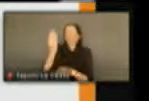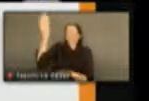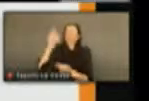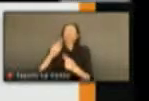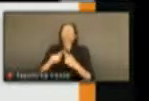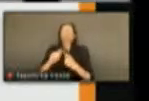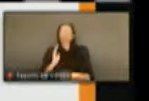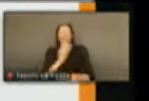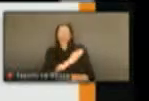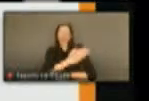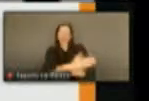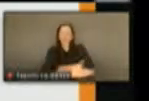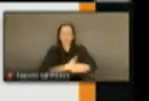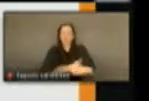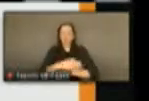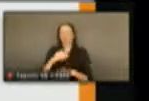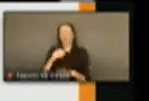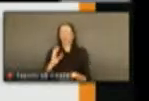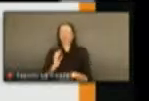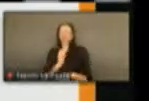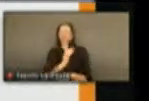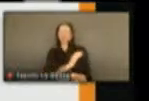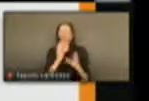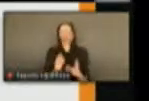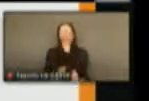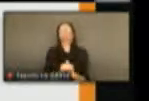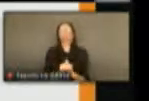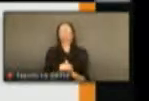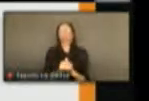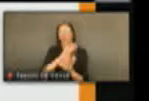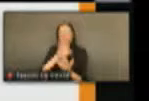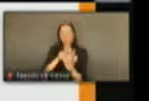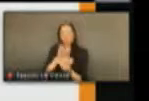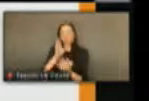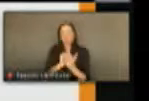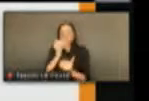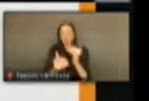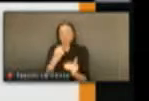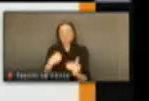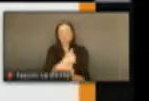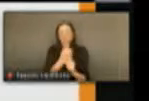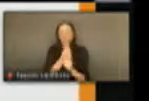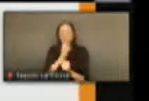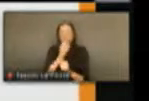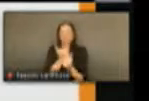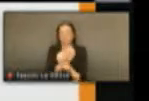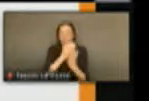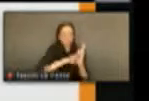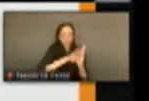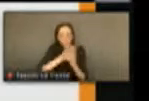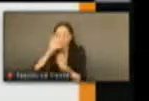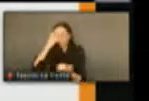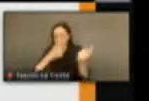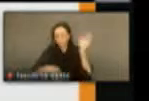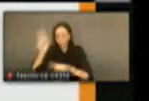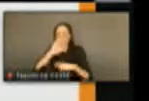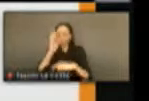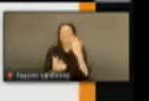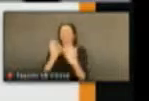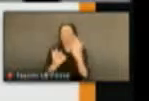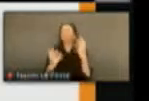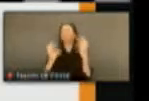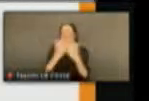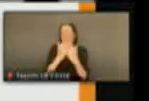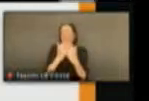we ensure that the budget being developed is in alignment with the county's strategic plan. This year, we are